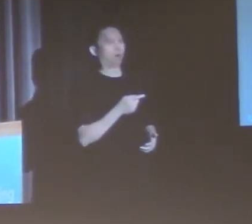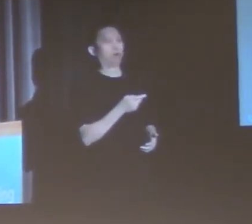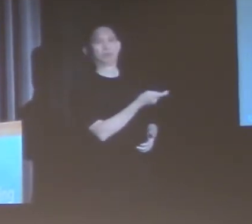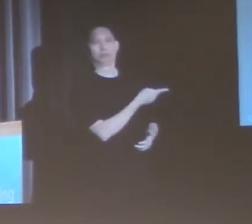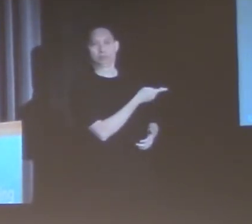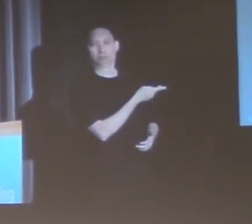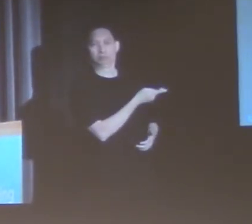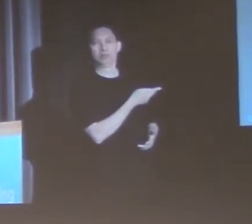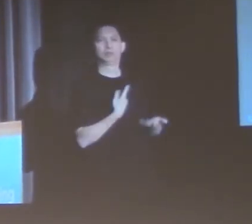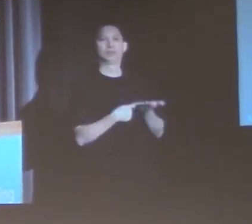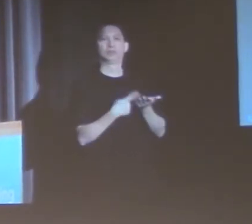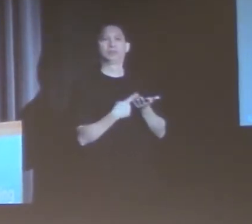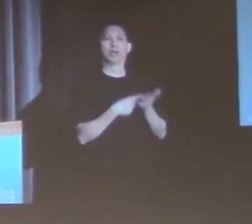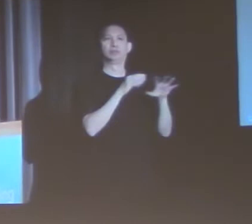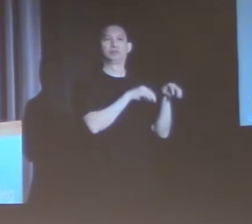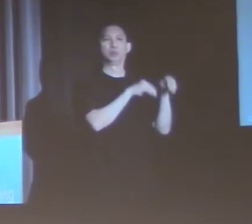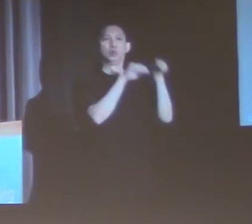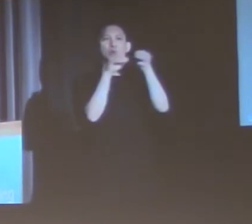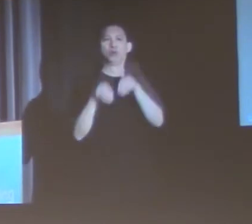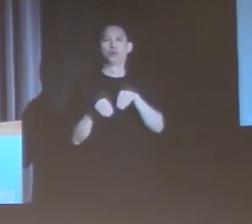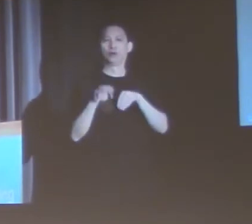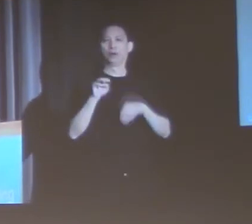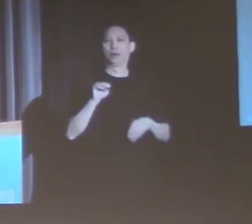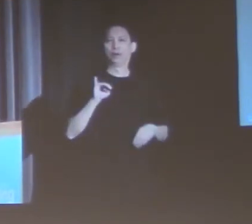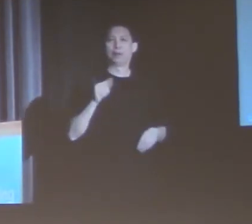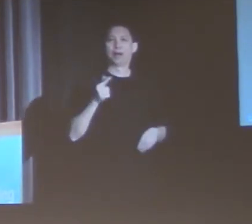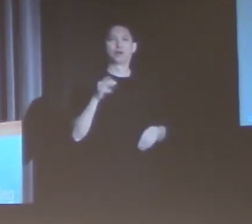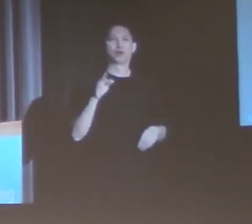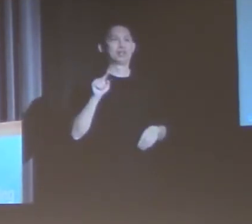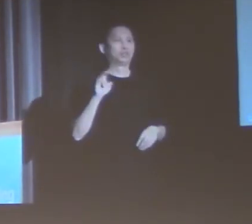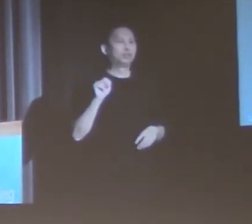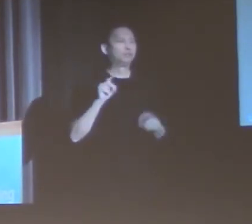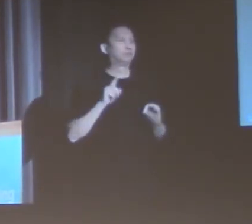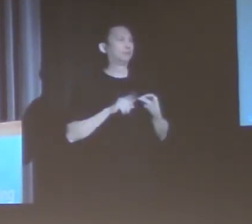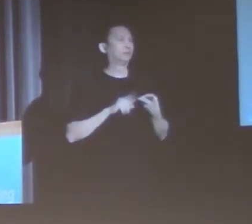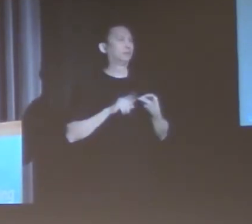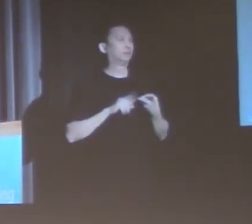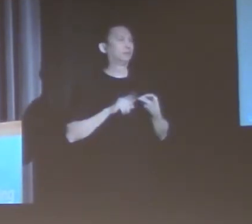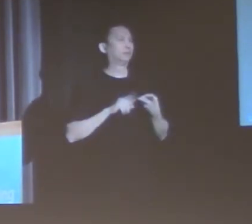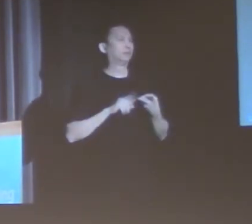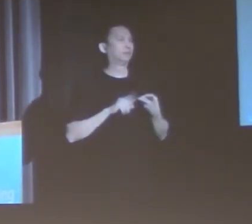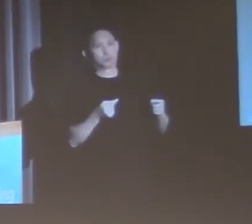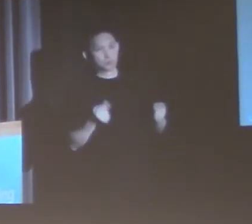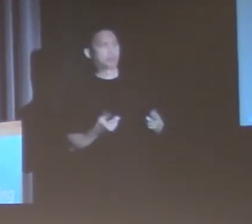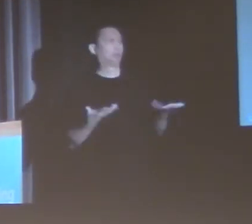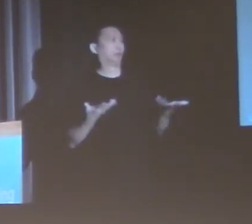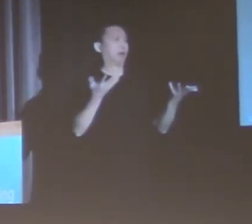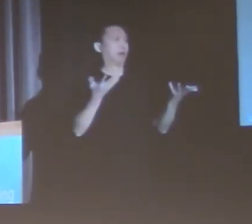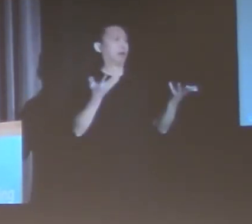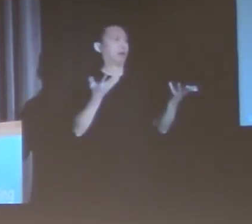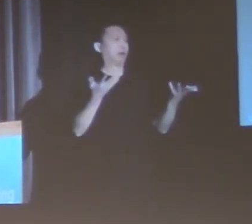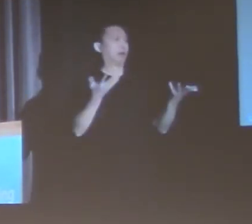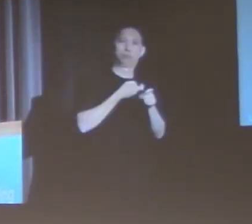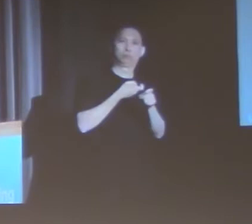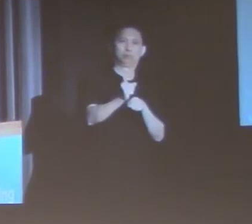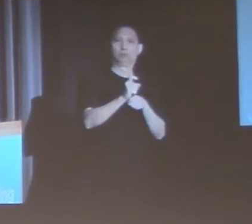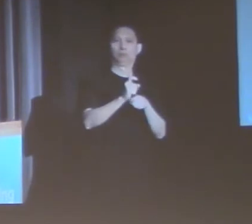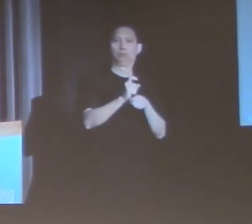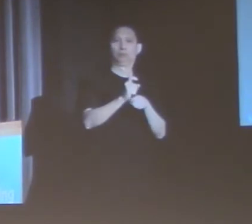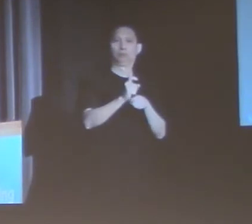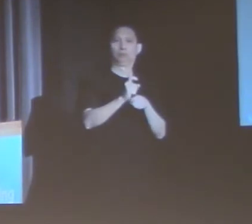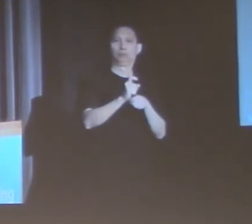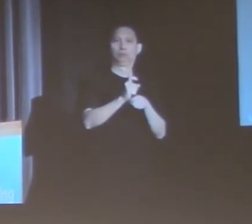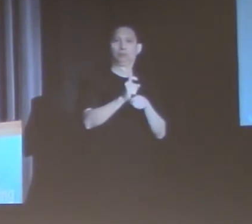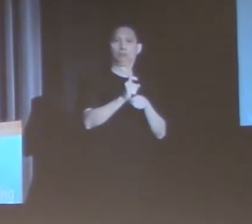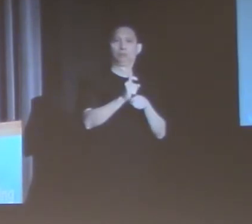migration and the carcerality, and also like the multiple forms of carcerality that follow a migrant life,